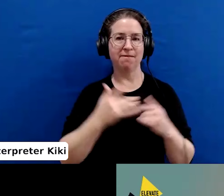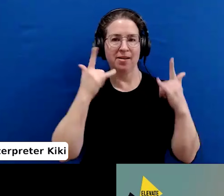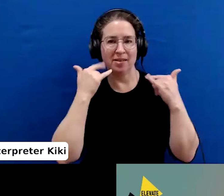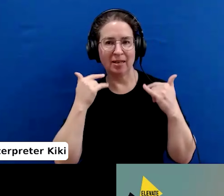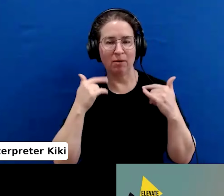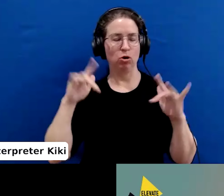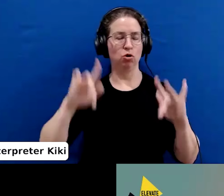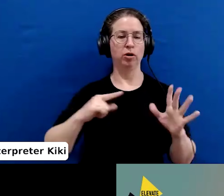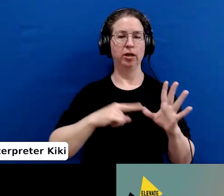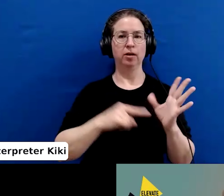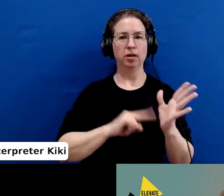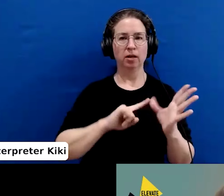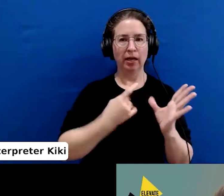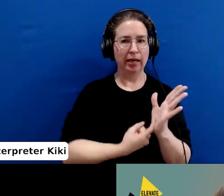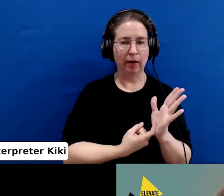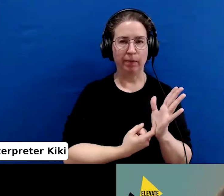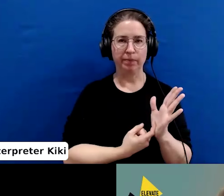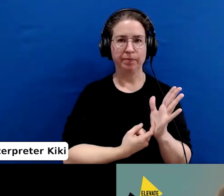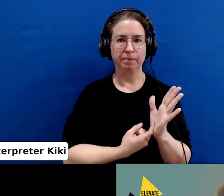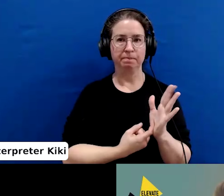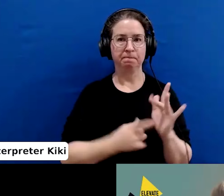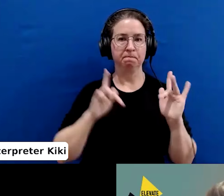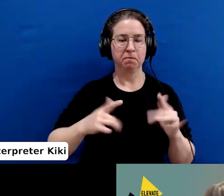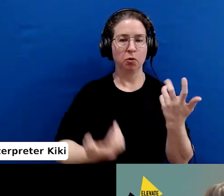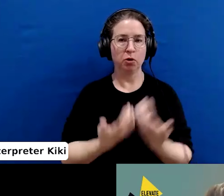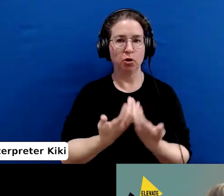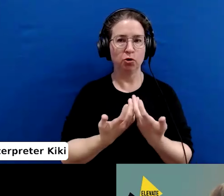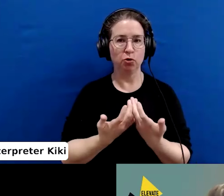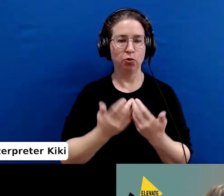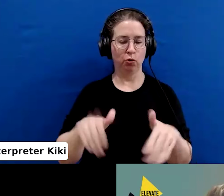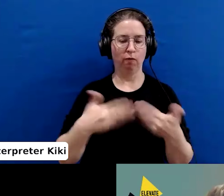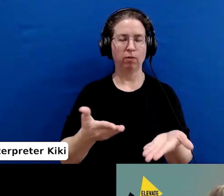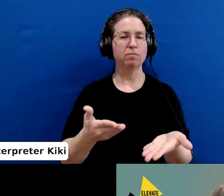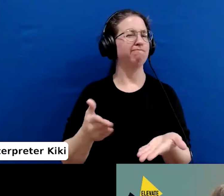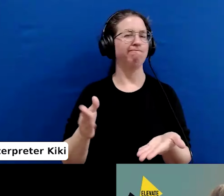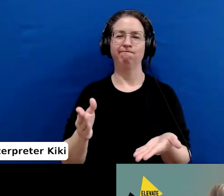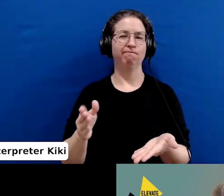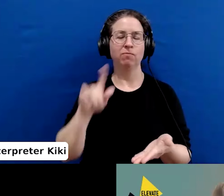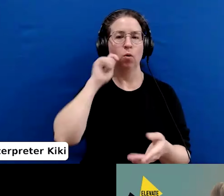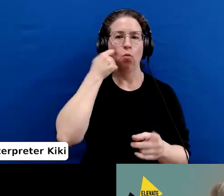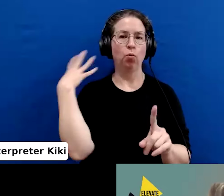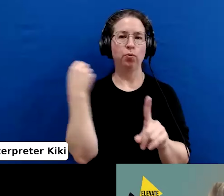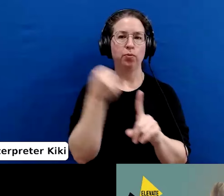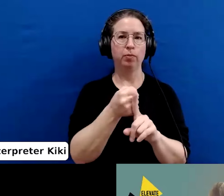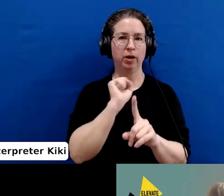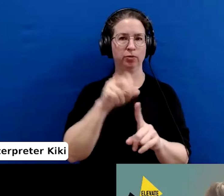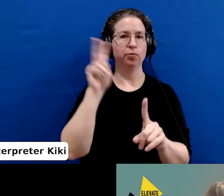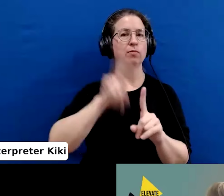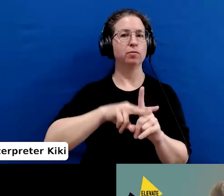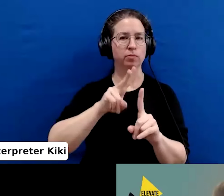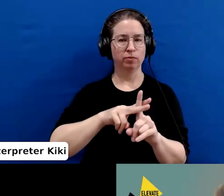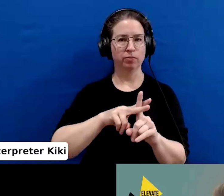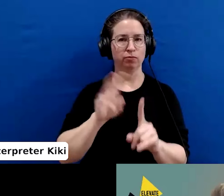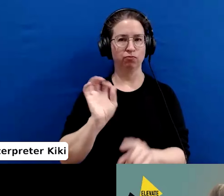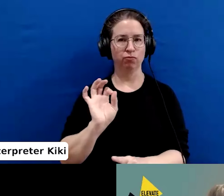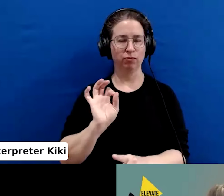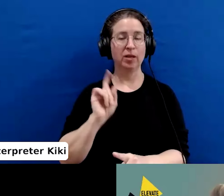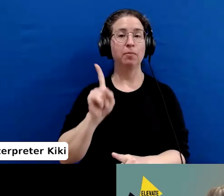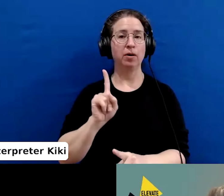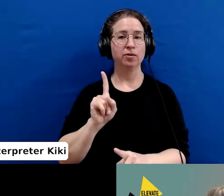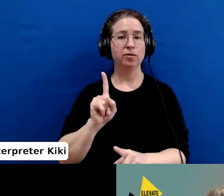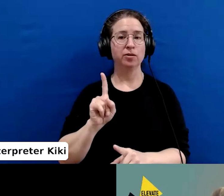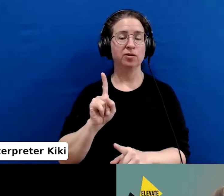ATAR. You don't have a university offer. None of this will impact your application. The scholarship isn't